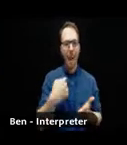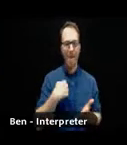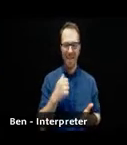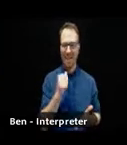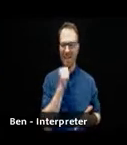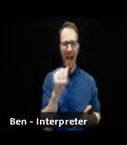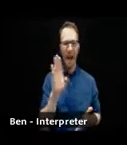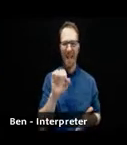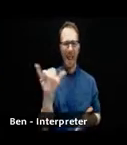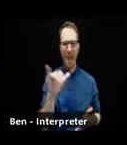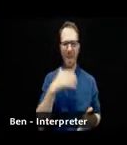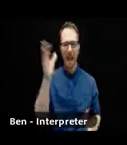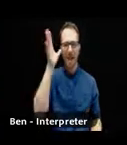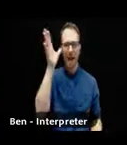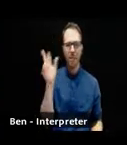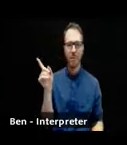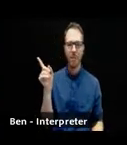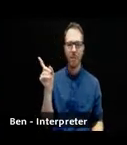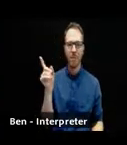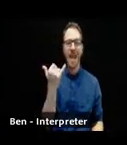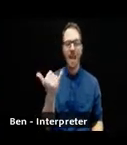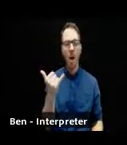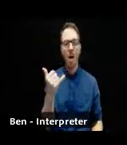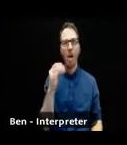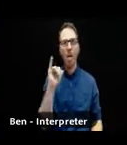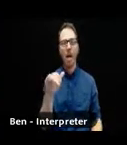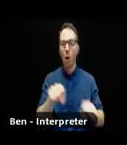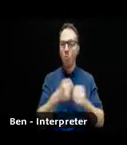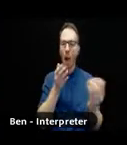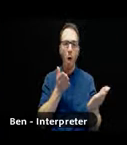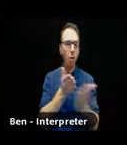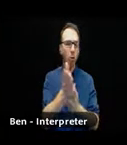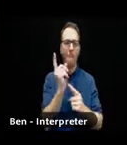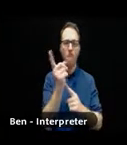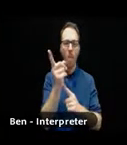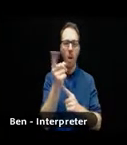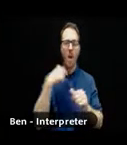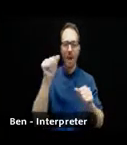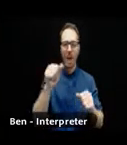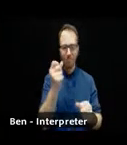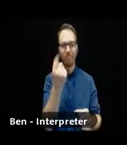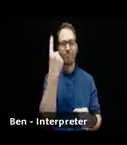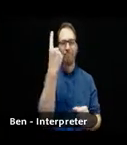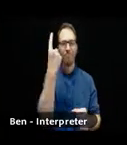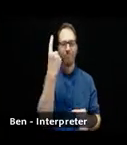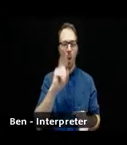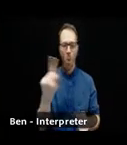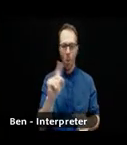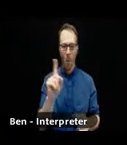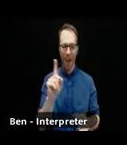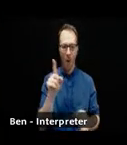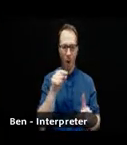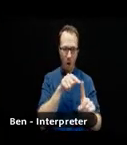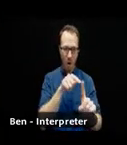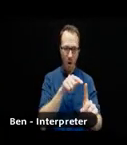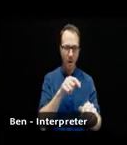dad. And really, these are breakthrough moments where we can really understand where it is that, you